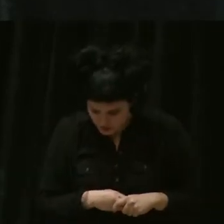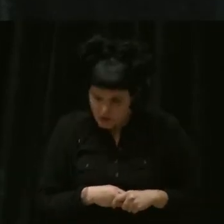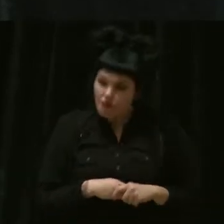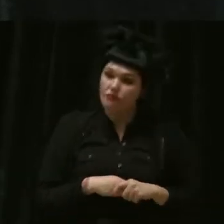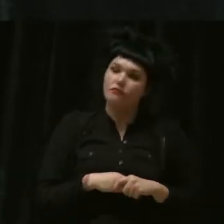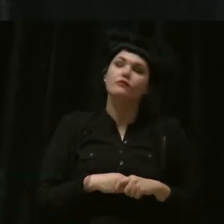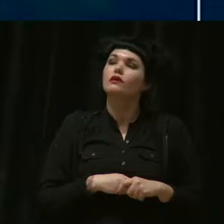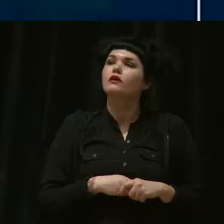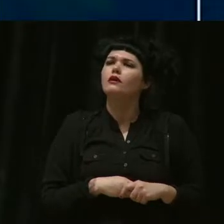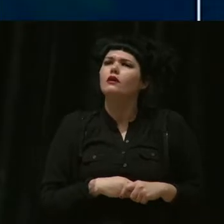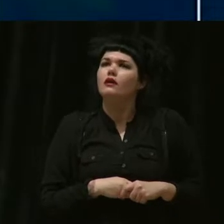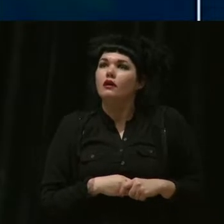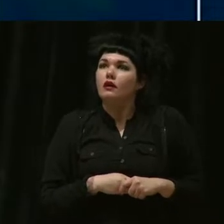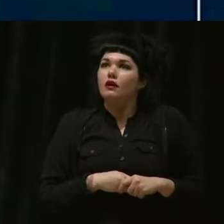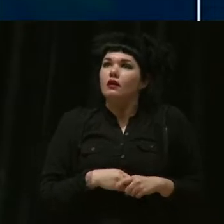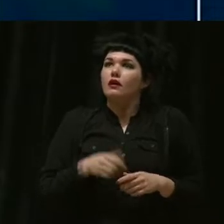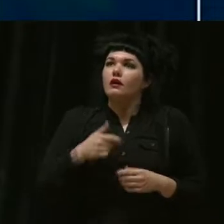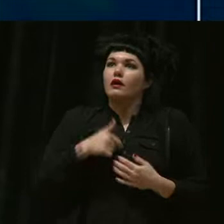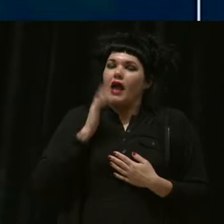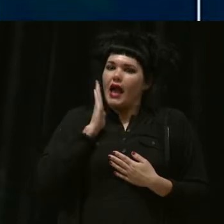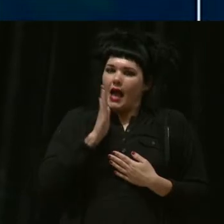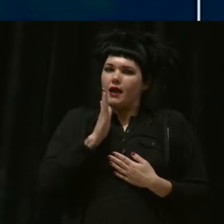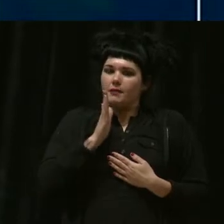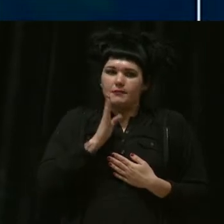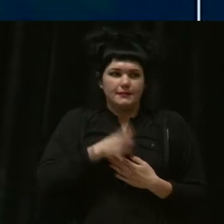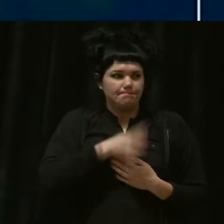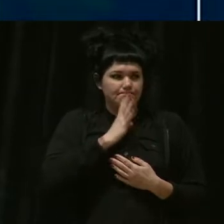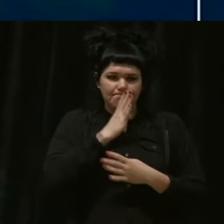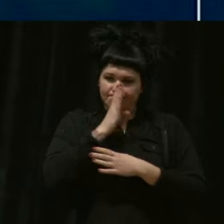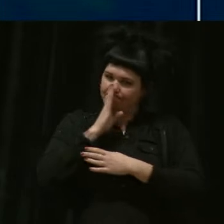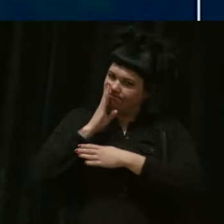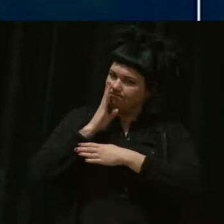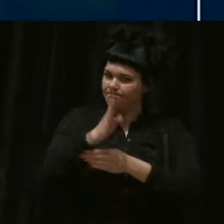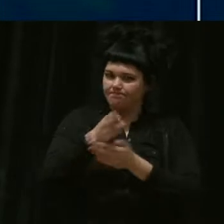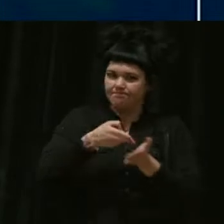Let me start off and be very, very clear with regards